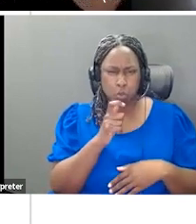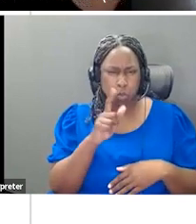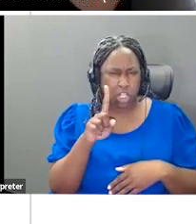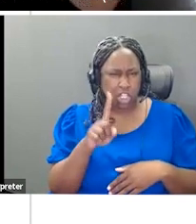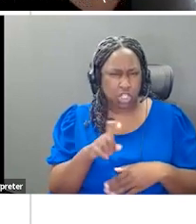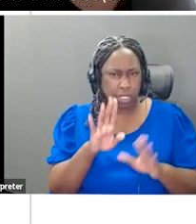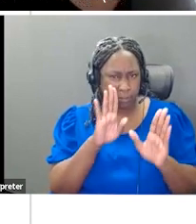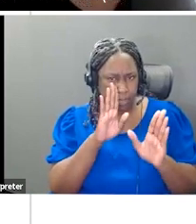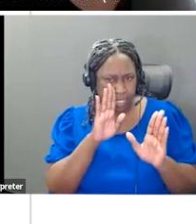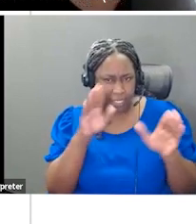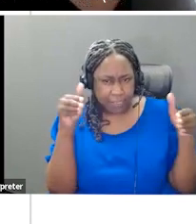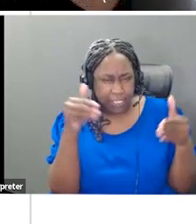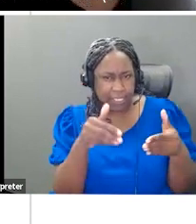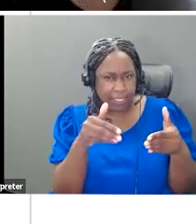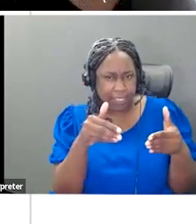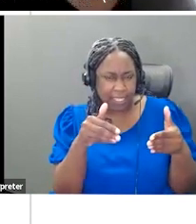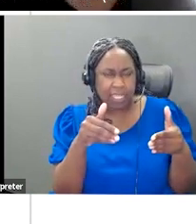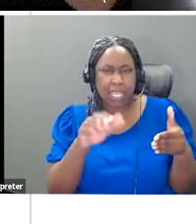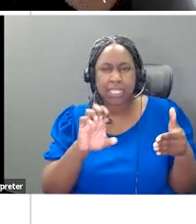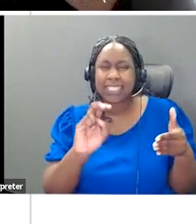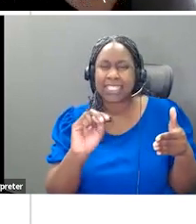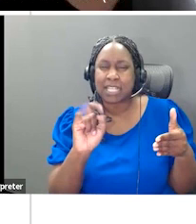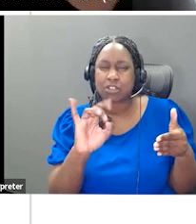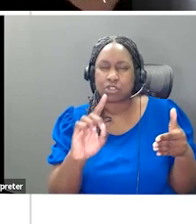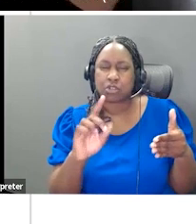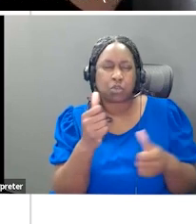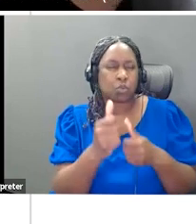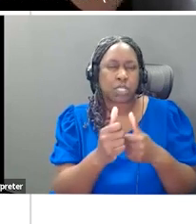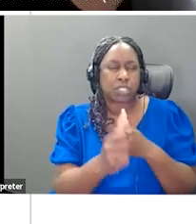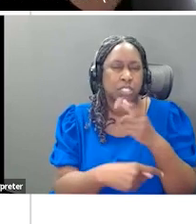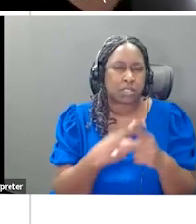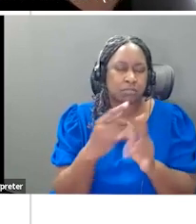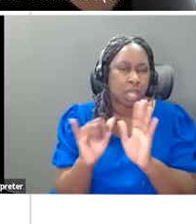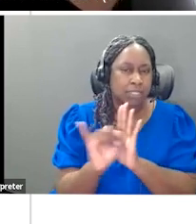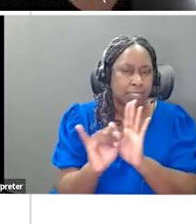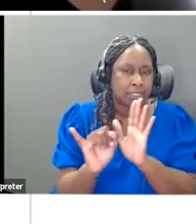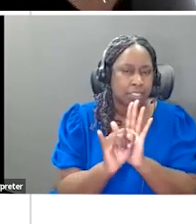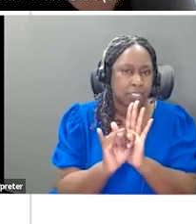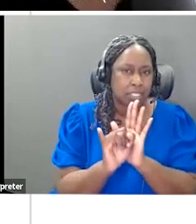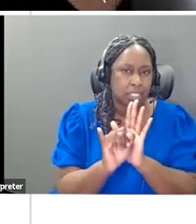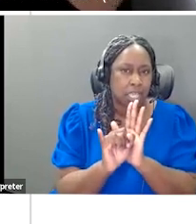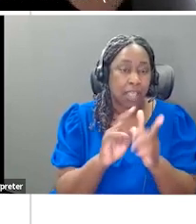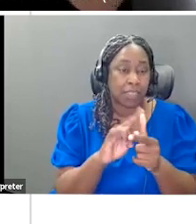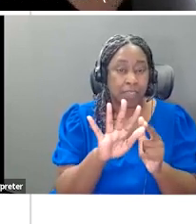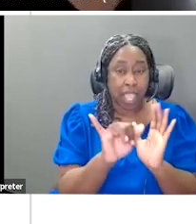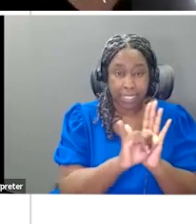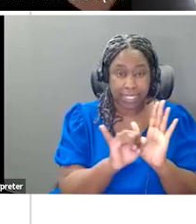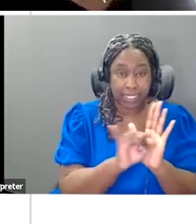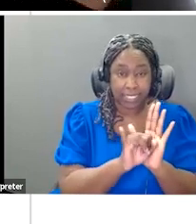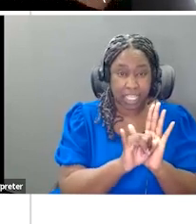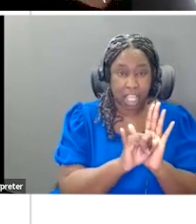kinds of kids of what identities should be featured in the book, and why. And we really bring those identities to the